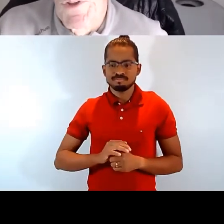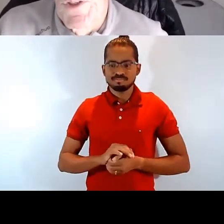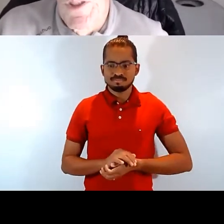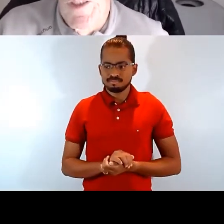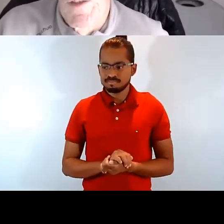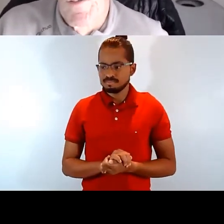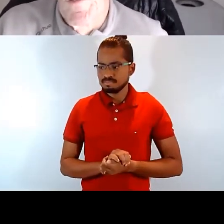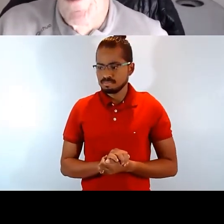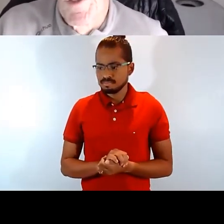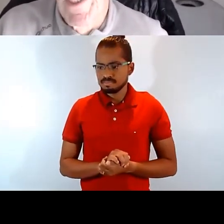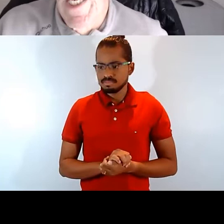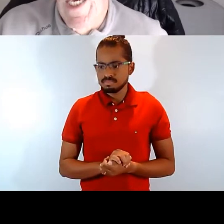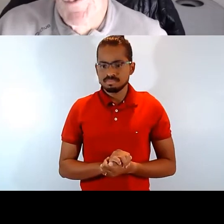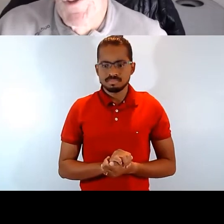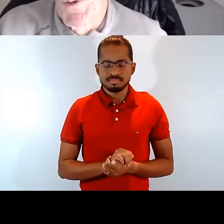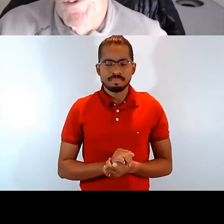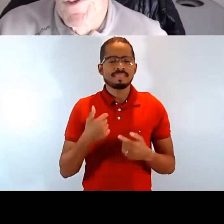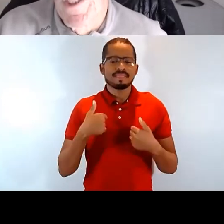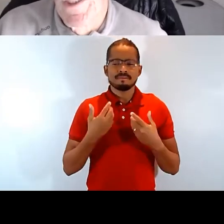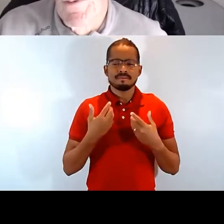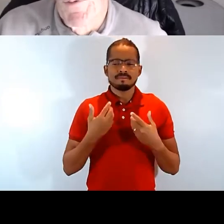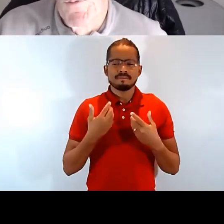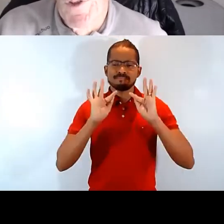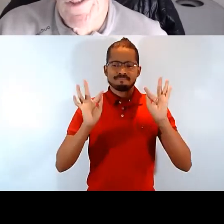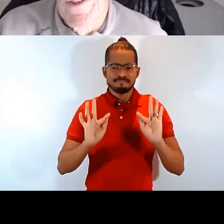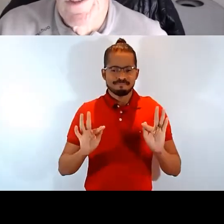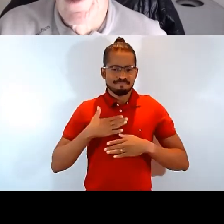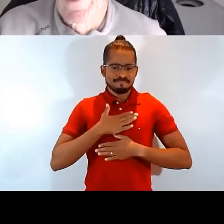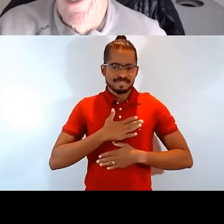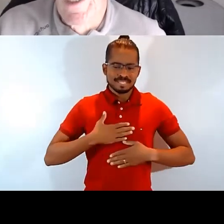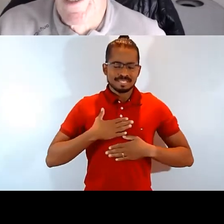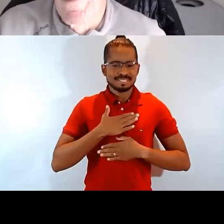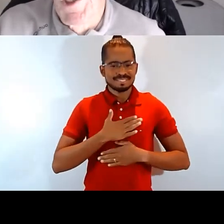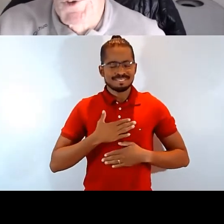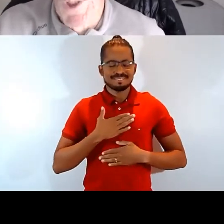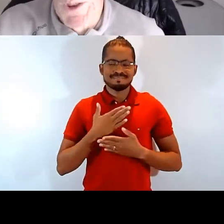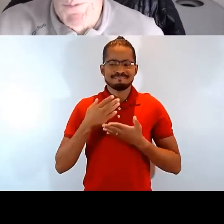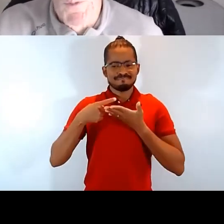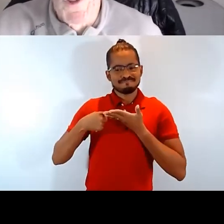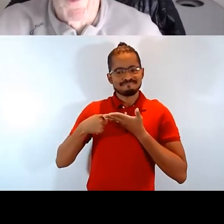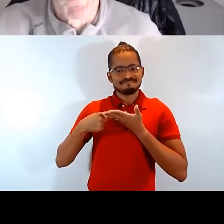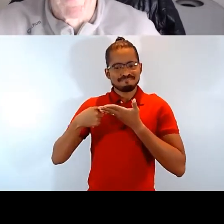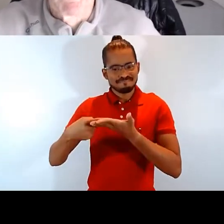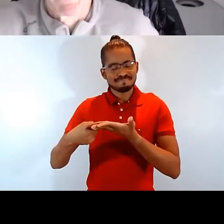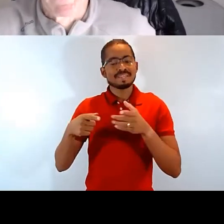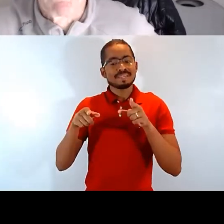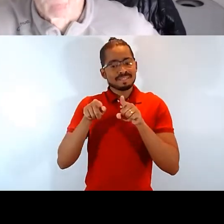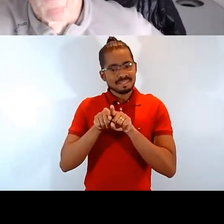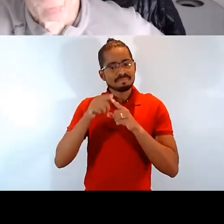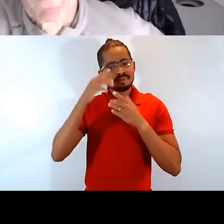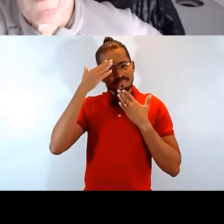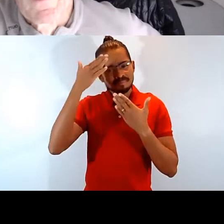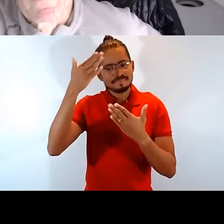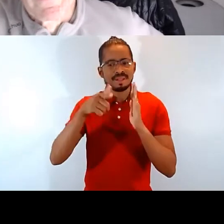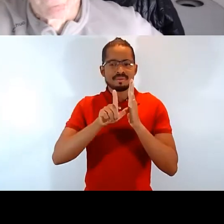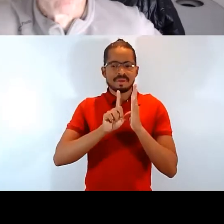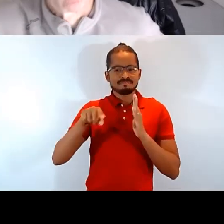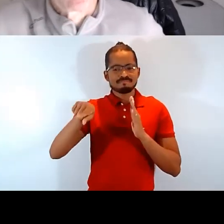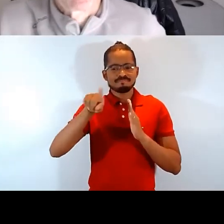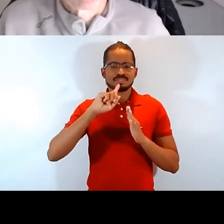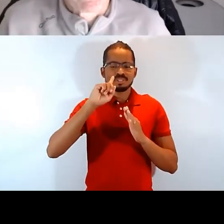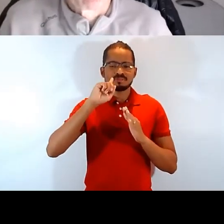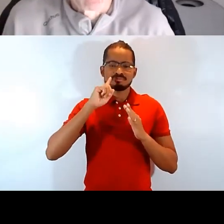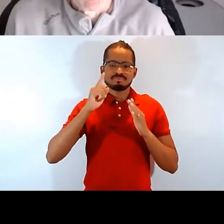I was very happy to hear the words, the introductory words by everyone. And